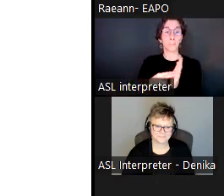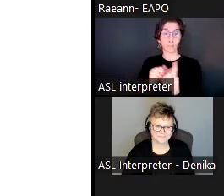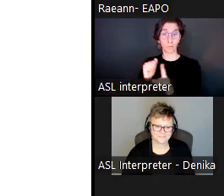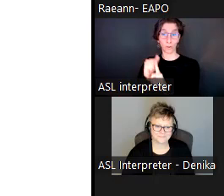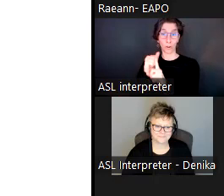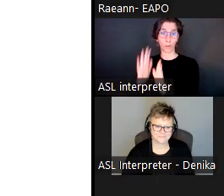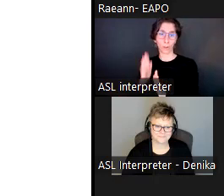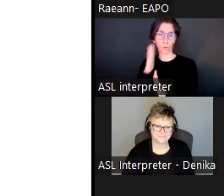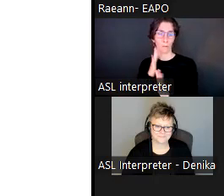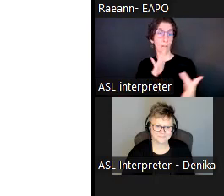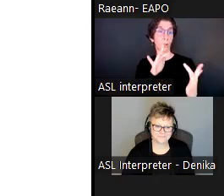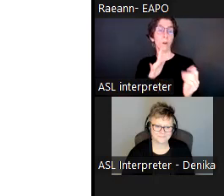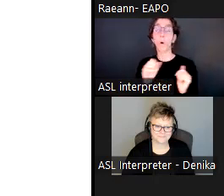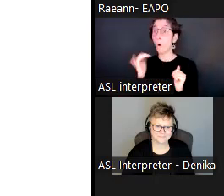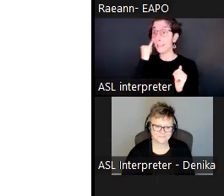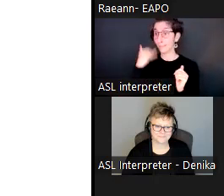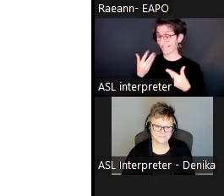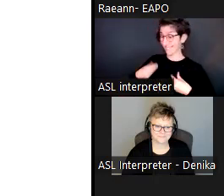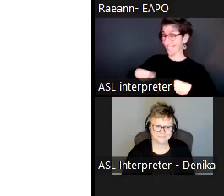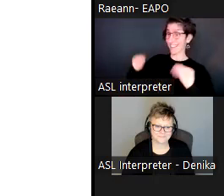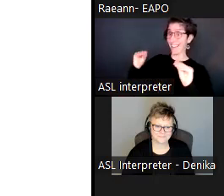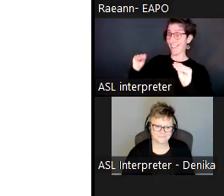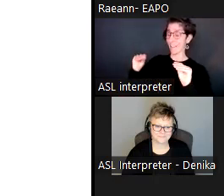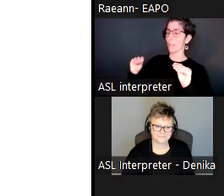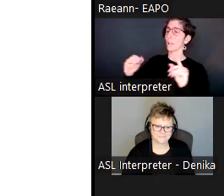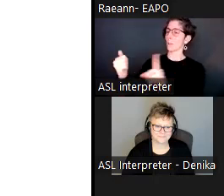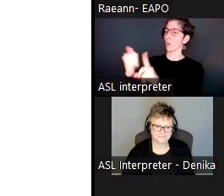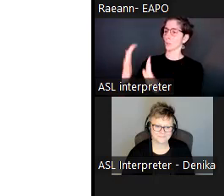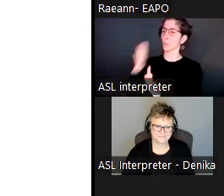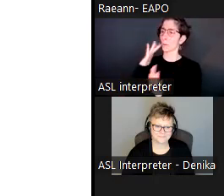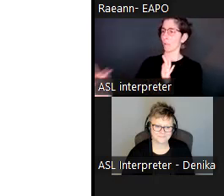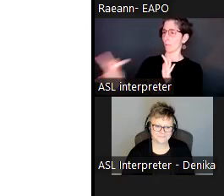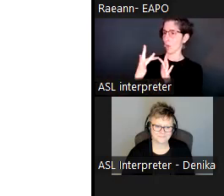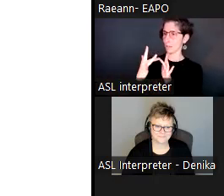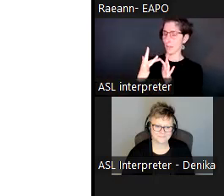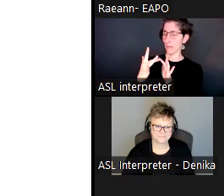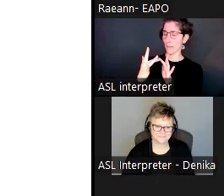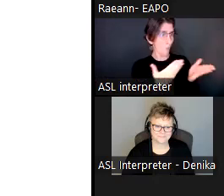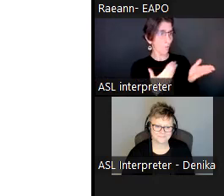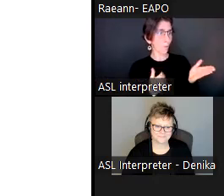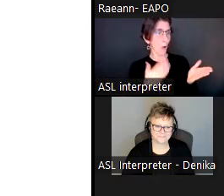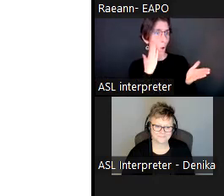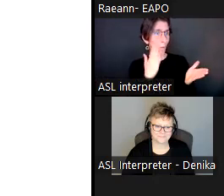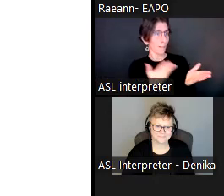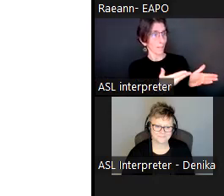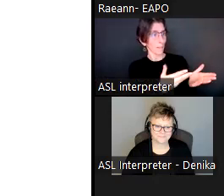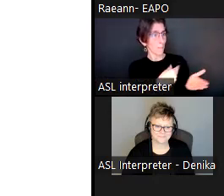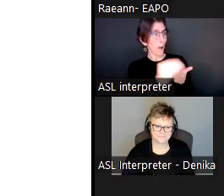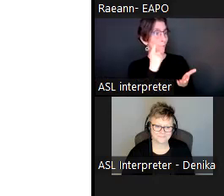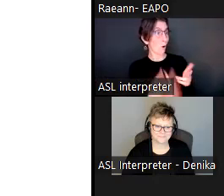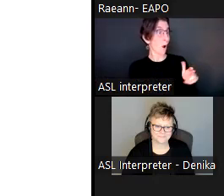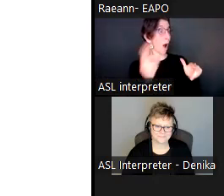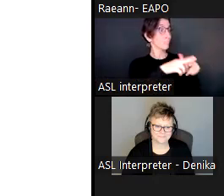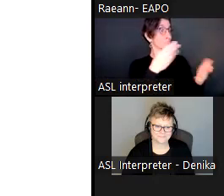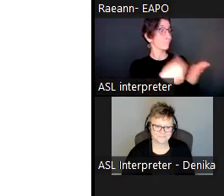that is selling a product and offer an overpayment, and they'll send a delivery service to your home to pick up the product. But in the